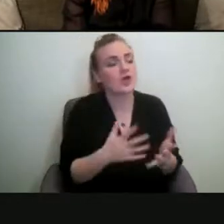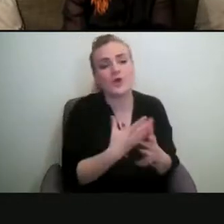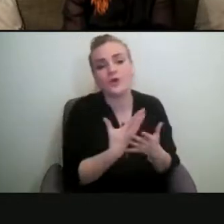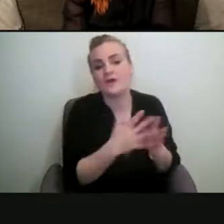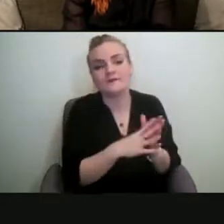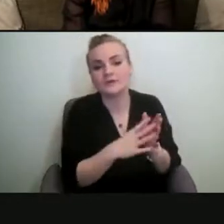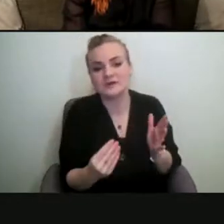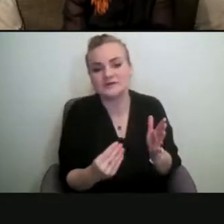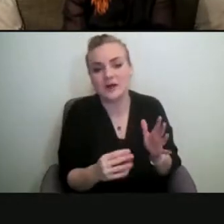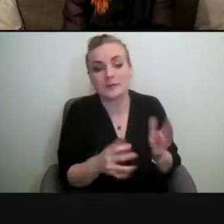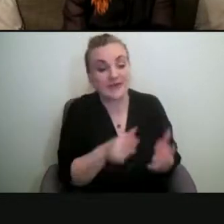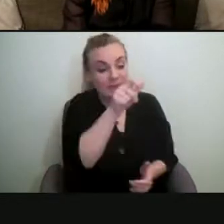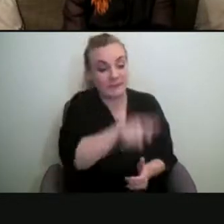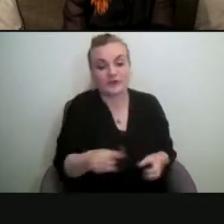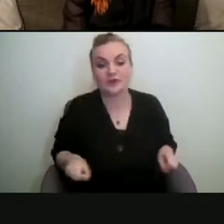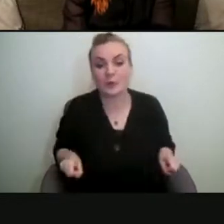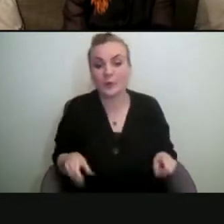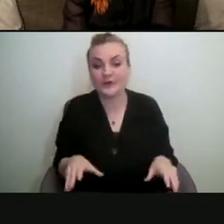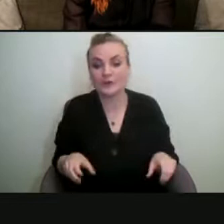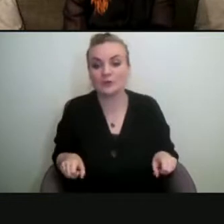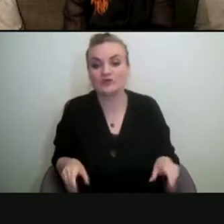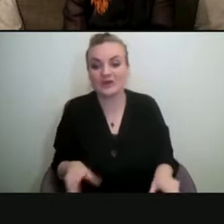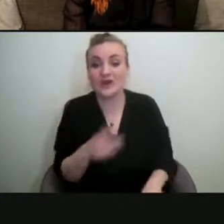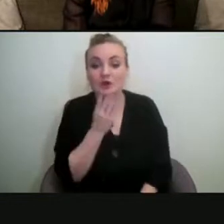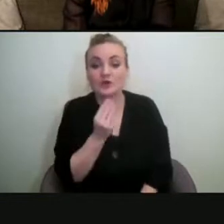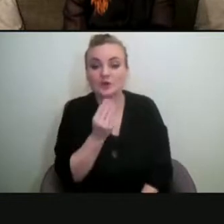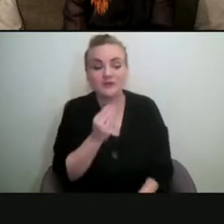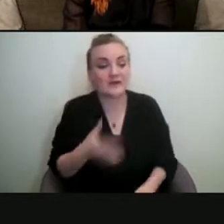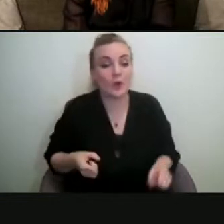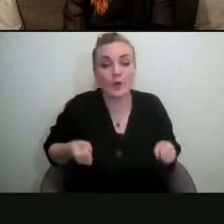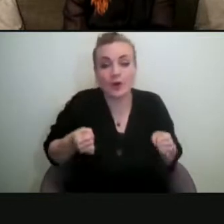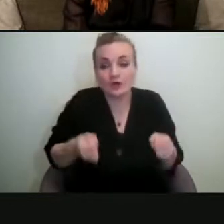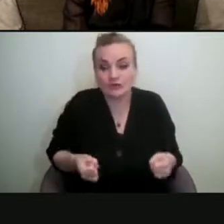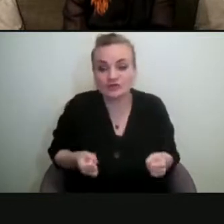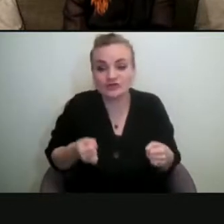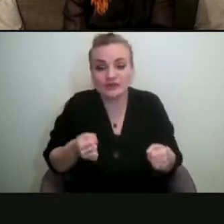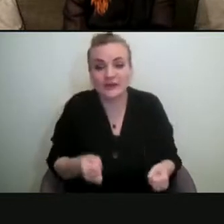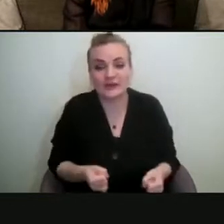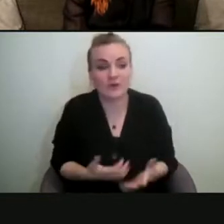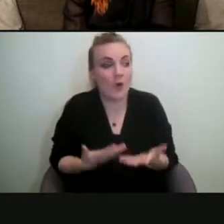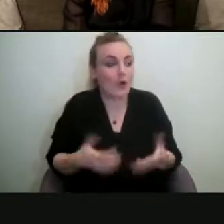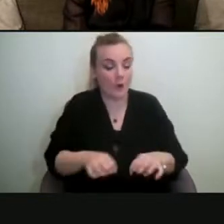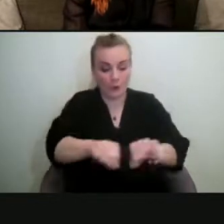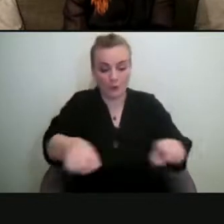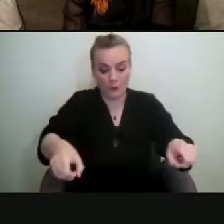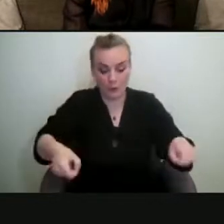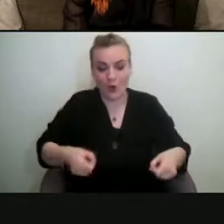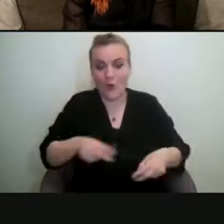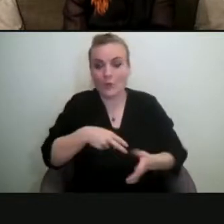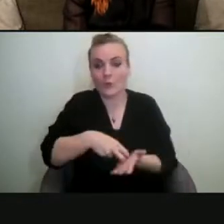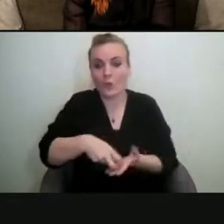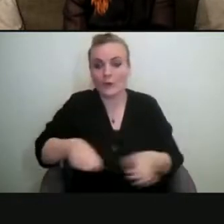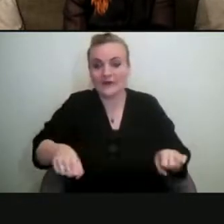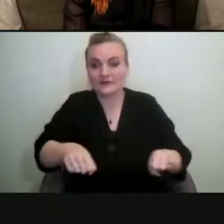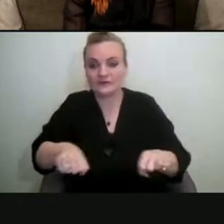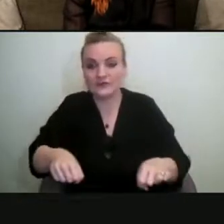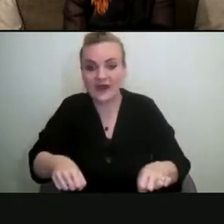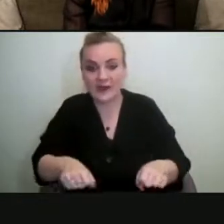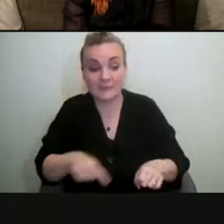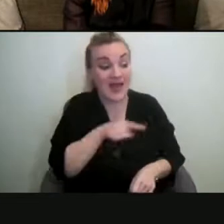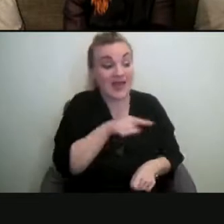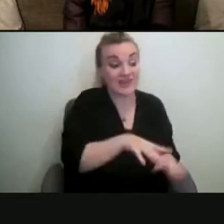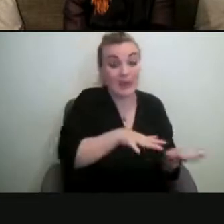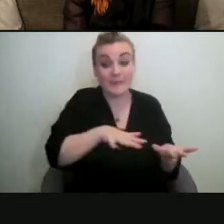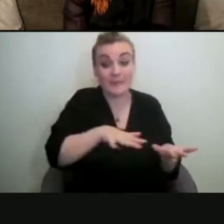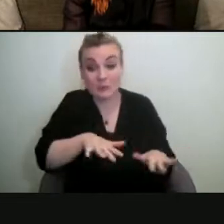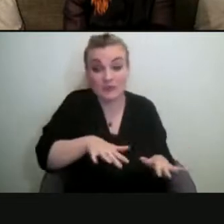who uses a wheelchair, or uses crutches or a walking frame, each translation of the movement is going to be